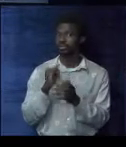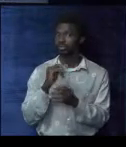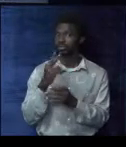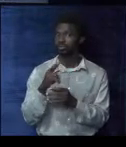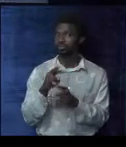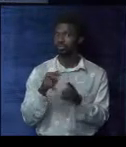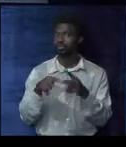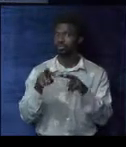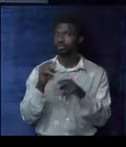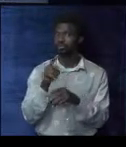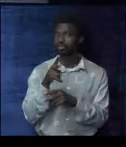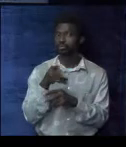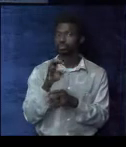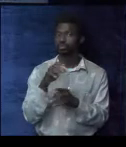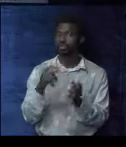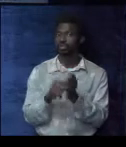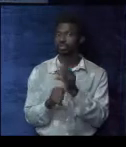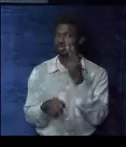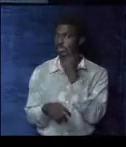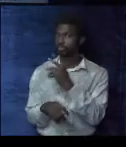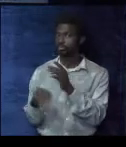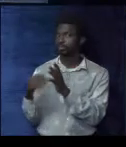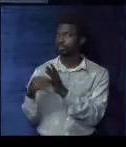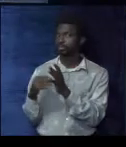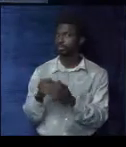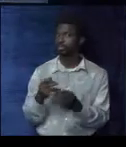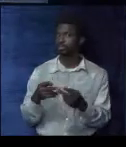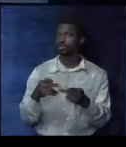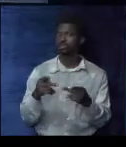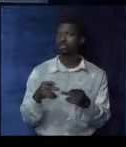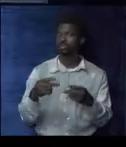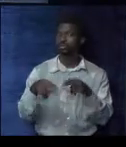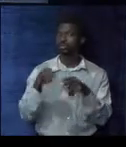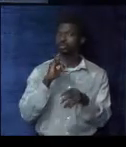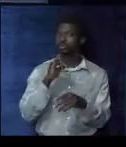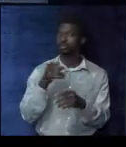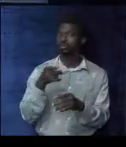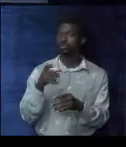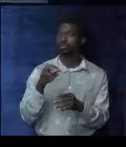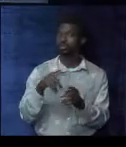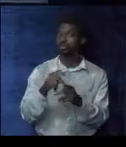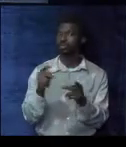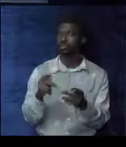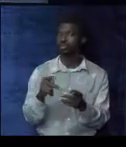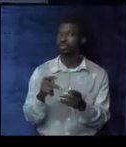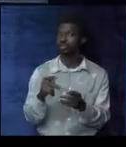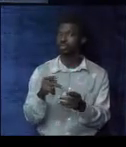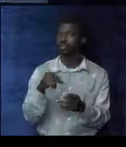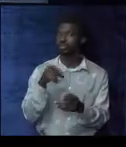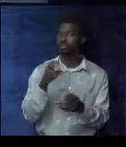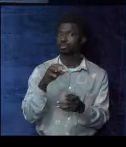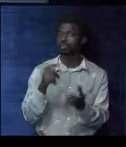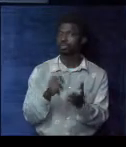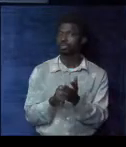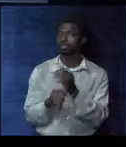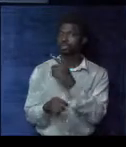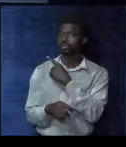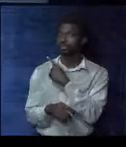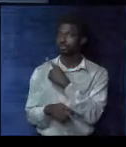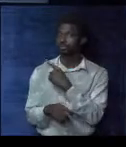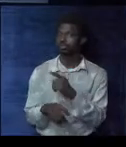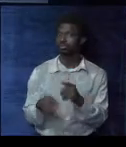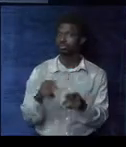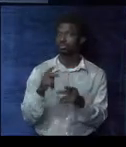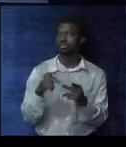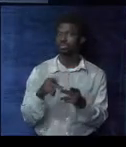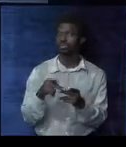you have here, the value will be 200,000. So again, place value here is 100,000. Place value here is 10,000. That's why